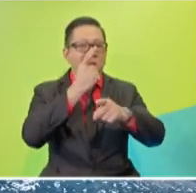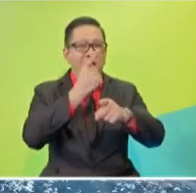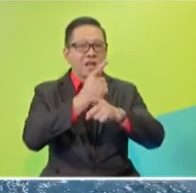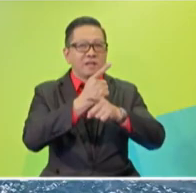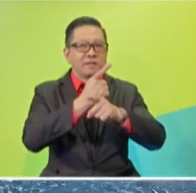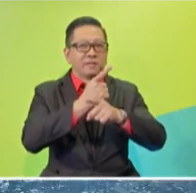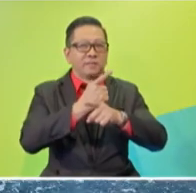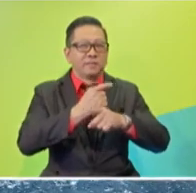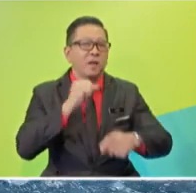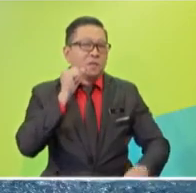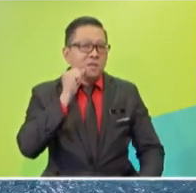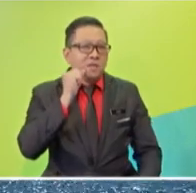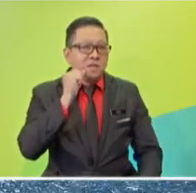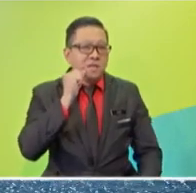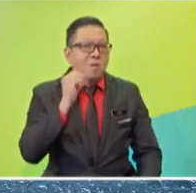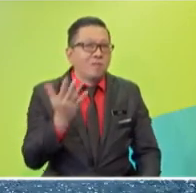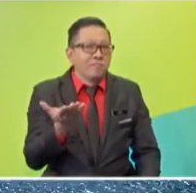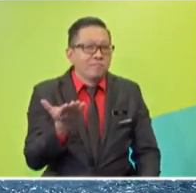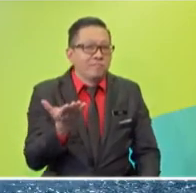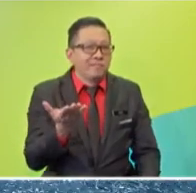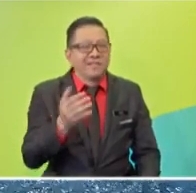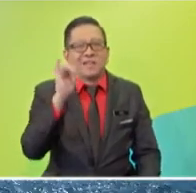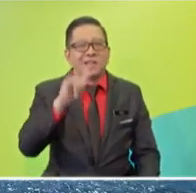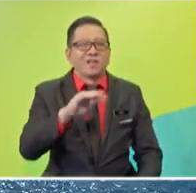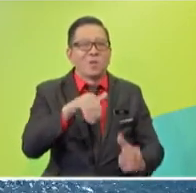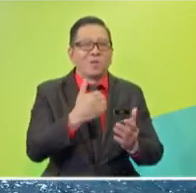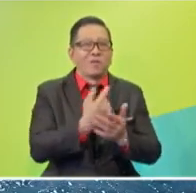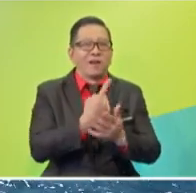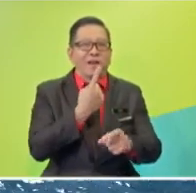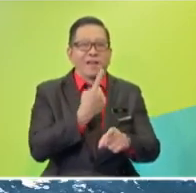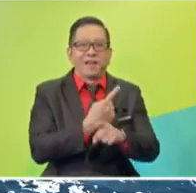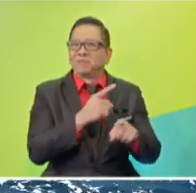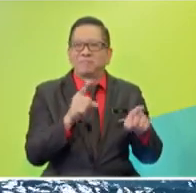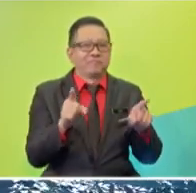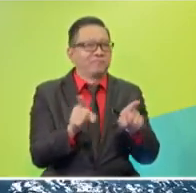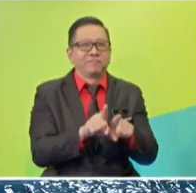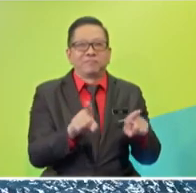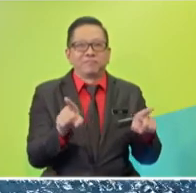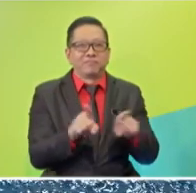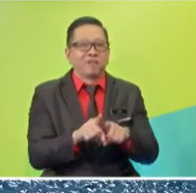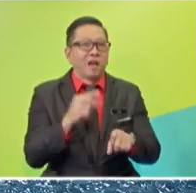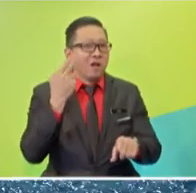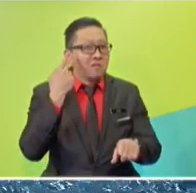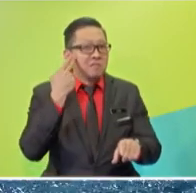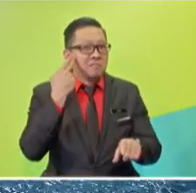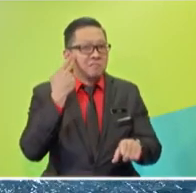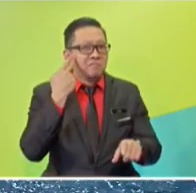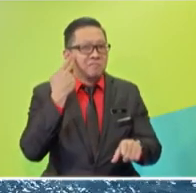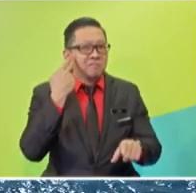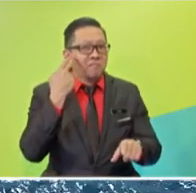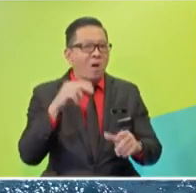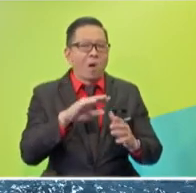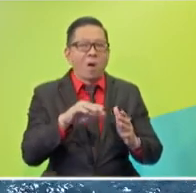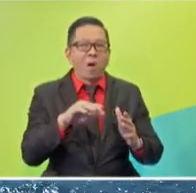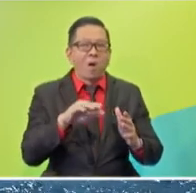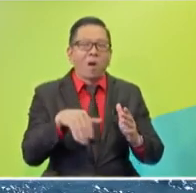What about you, Auni? Yes, all correct. All correct. Also, what about you, Haris? I